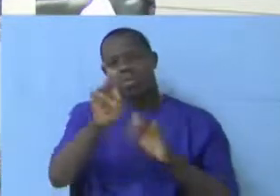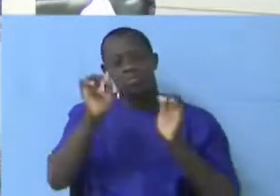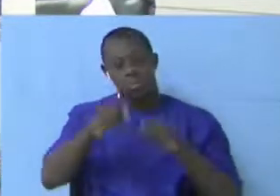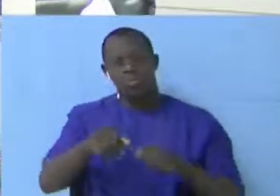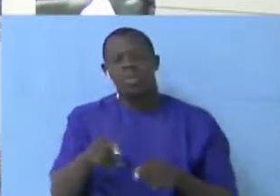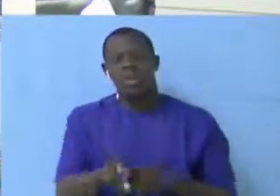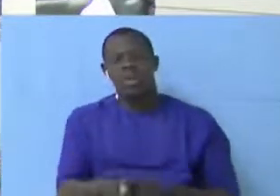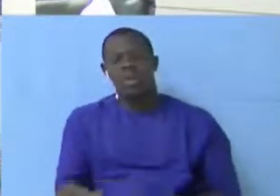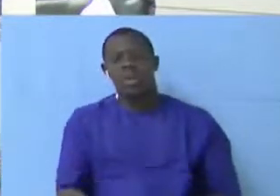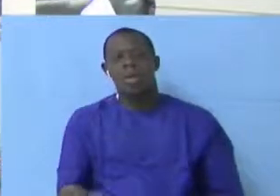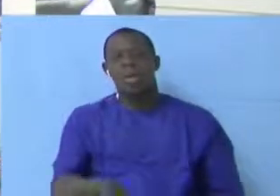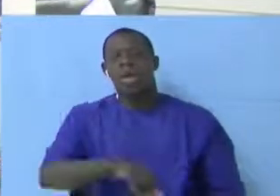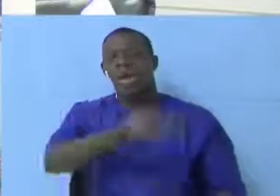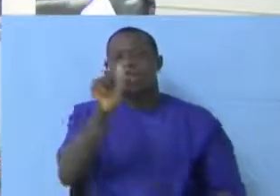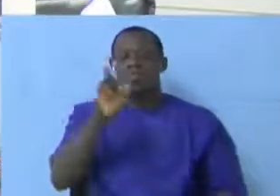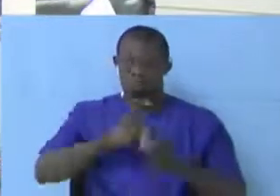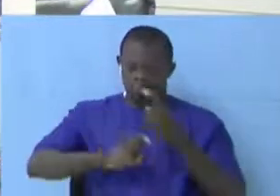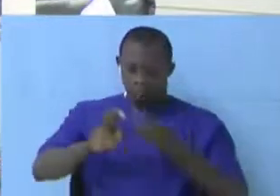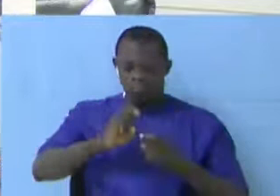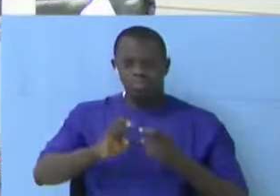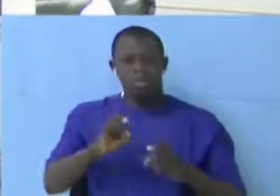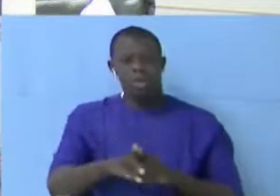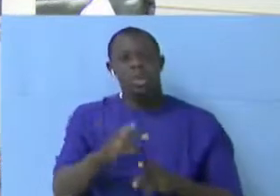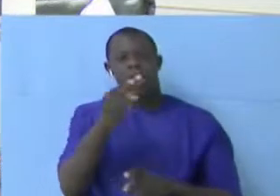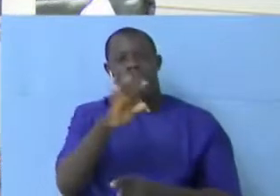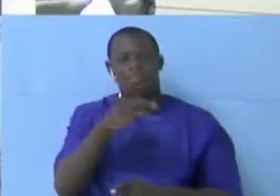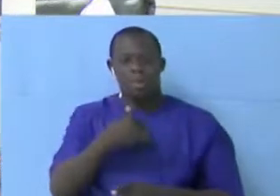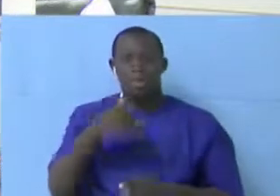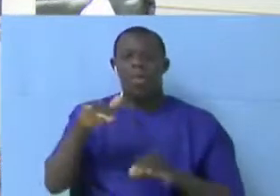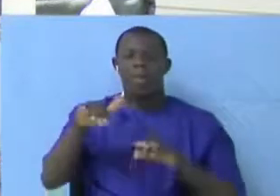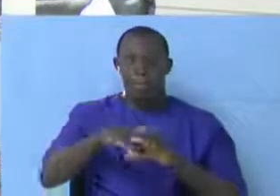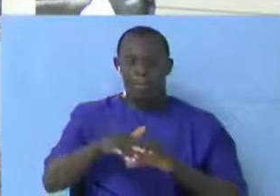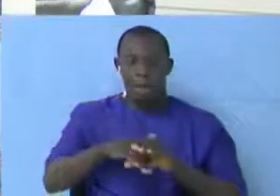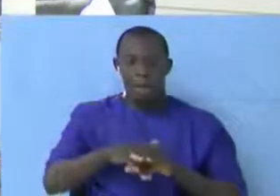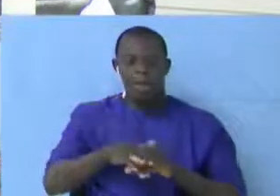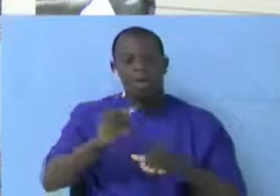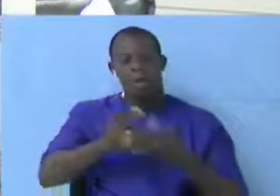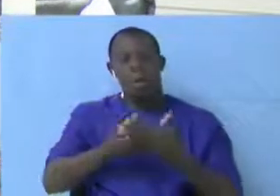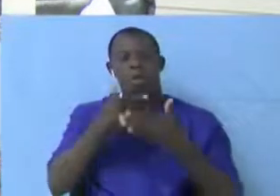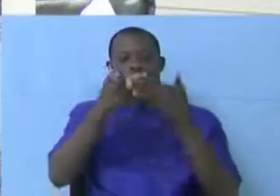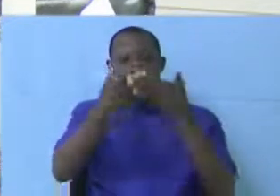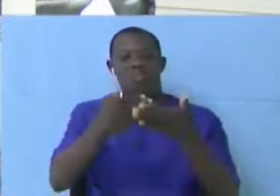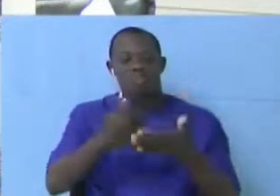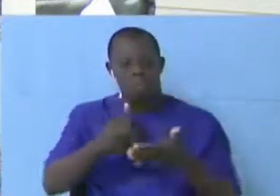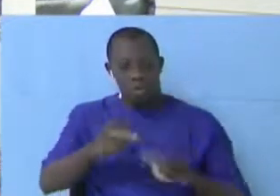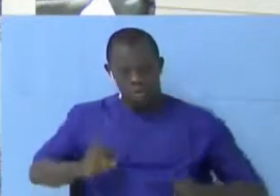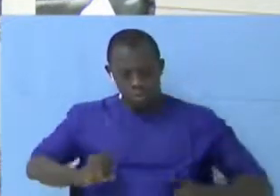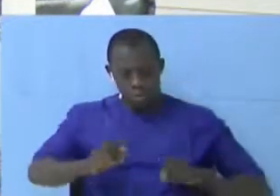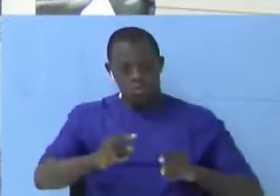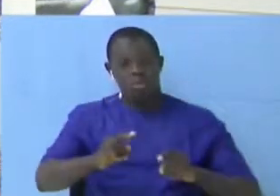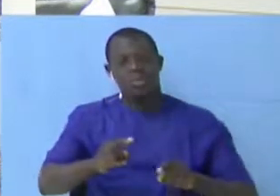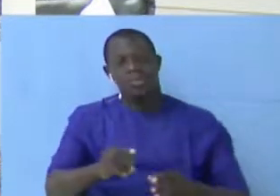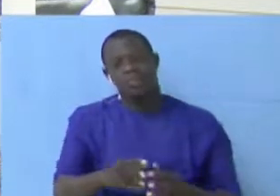And so to be part of this, to be given this opportunity,